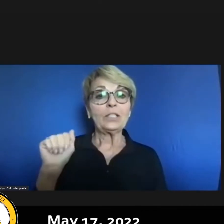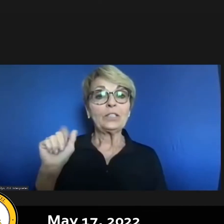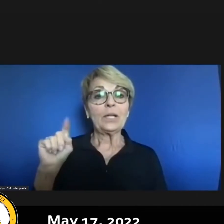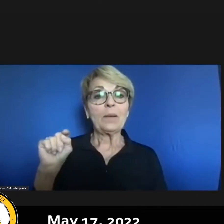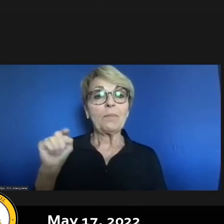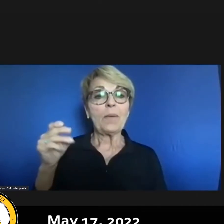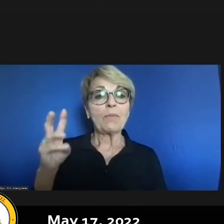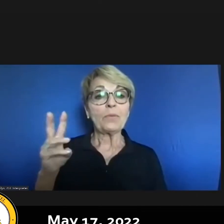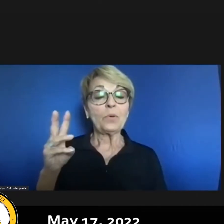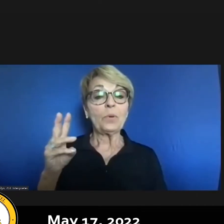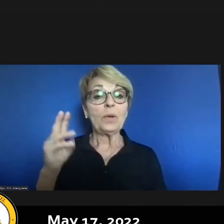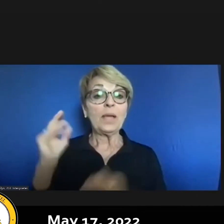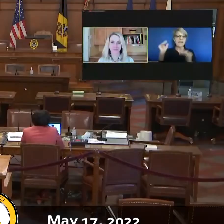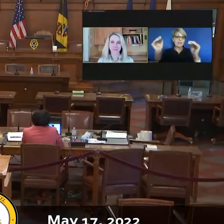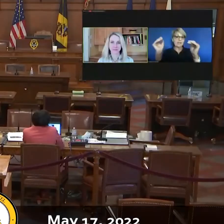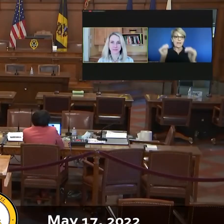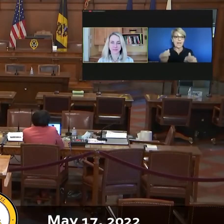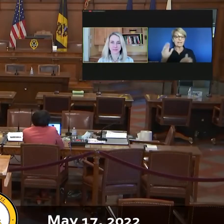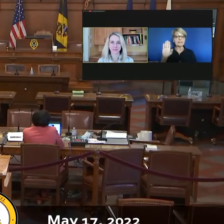Fight.